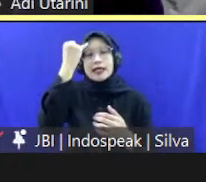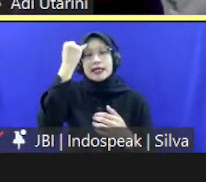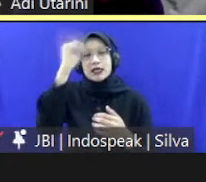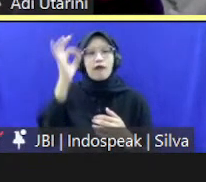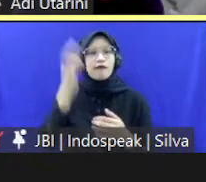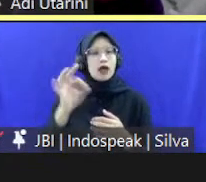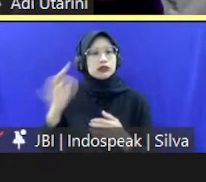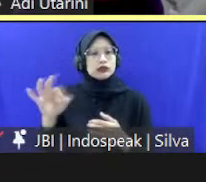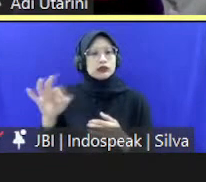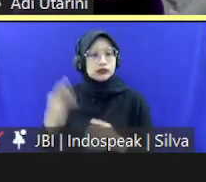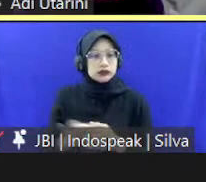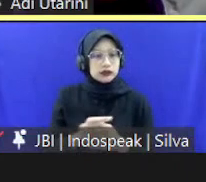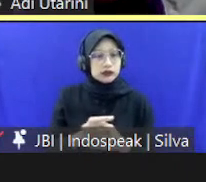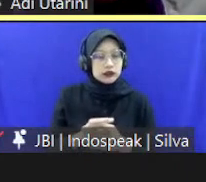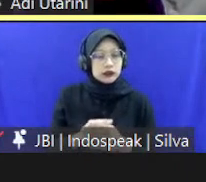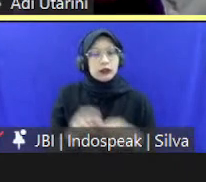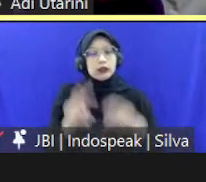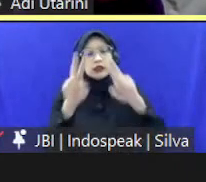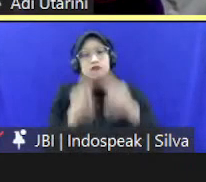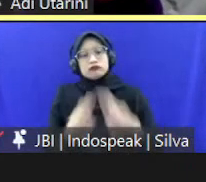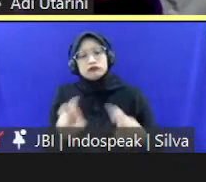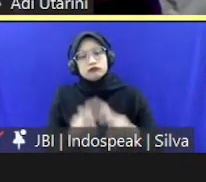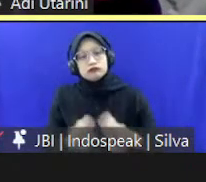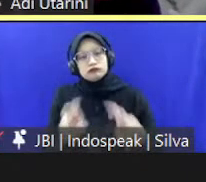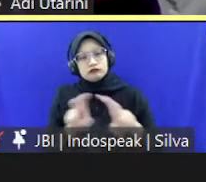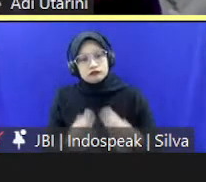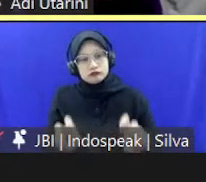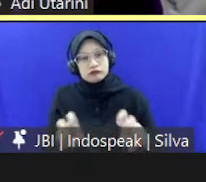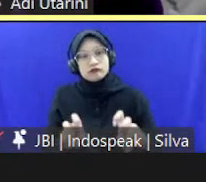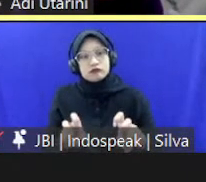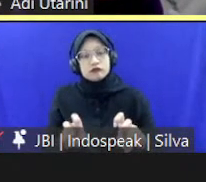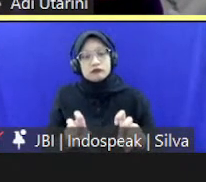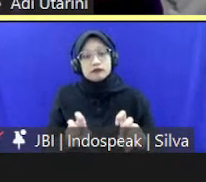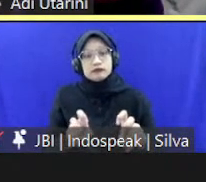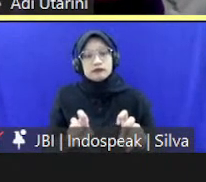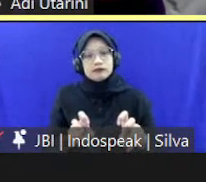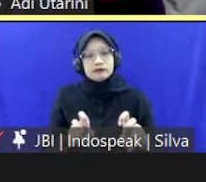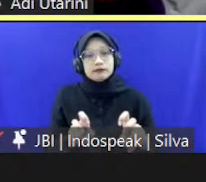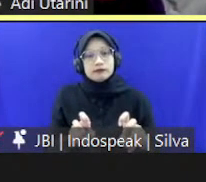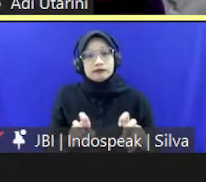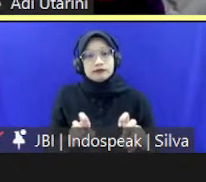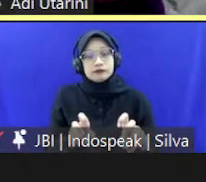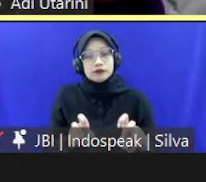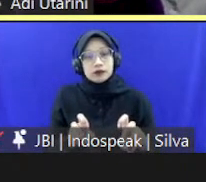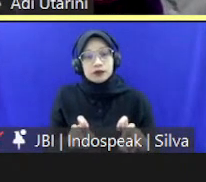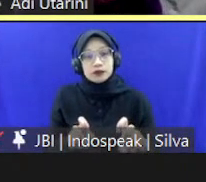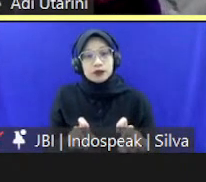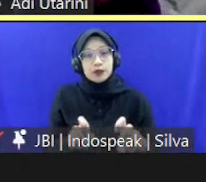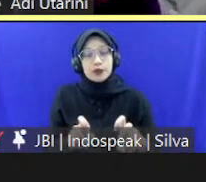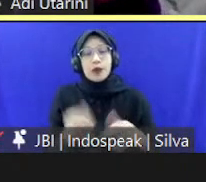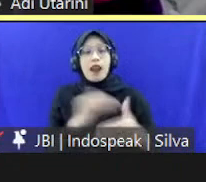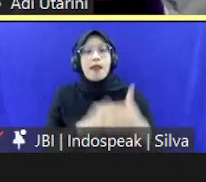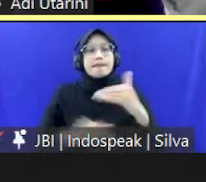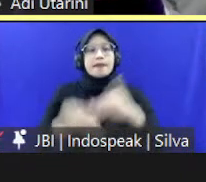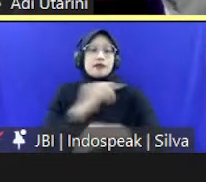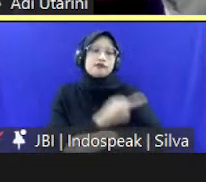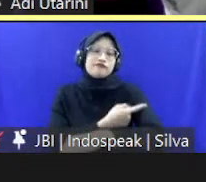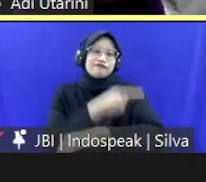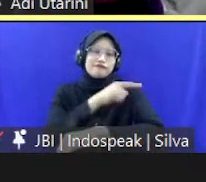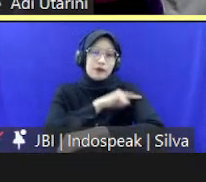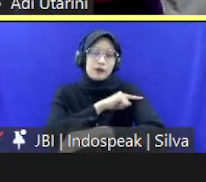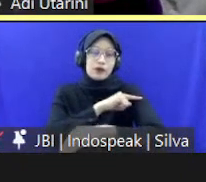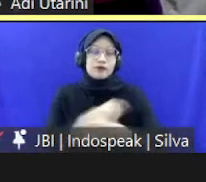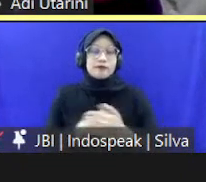to conduct the study beyond the capacity building also for our team in the beginning. And just to name a couple of the